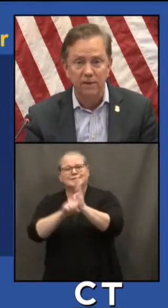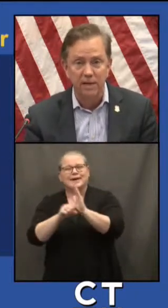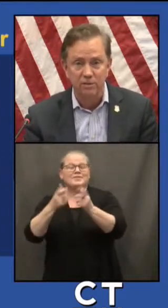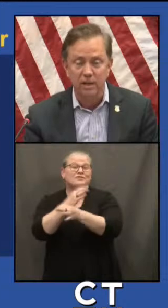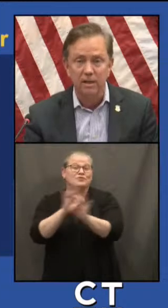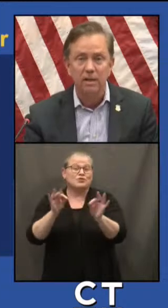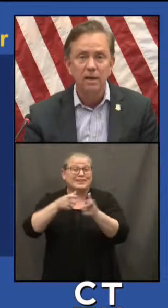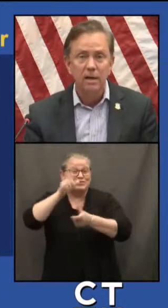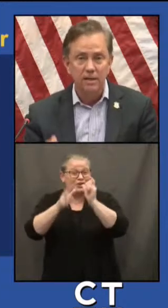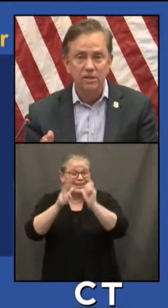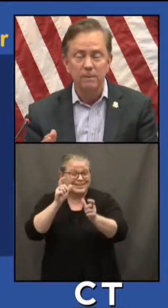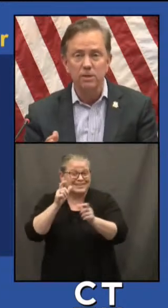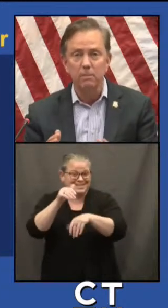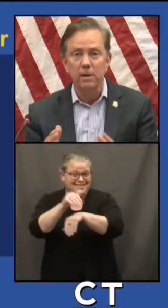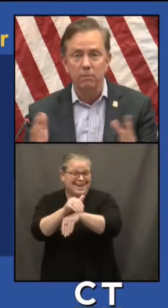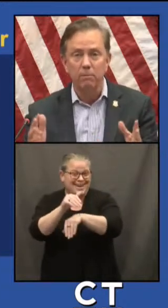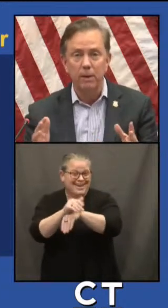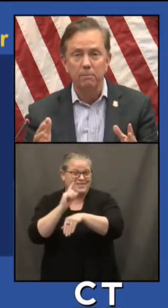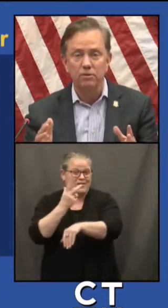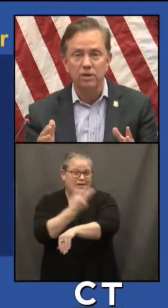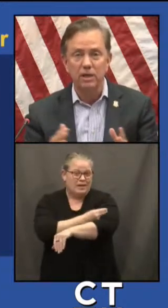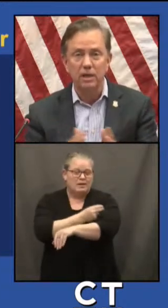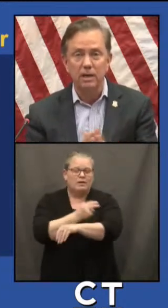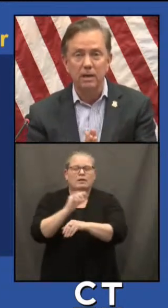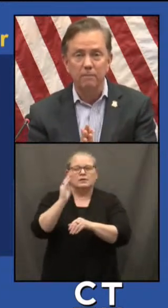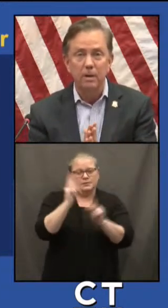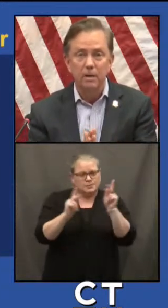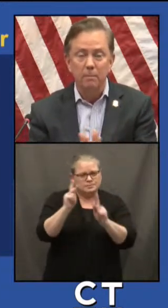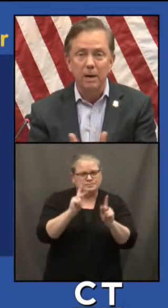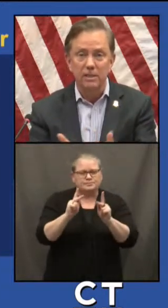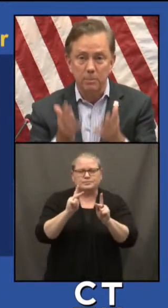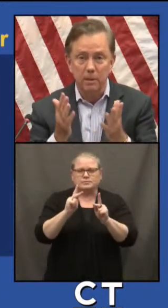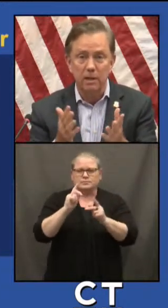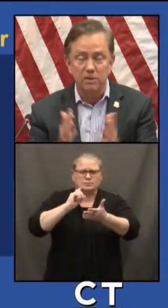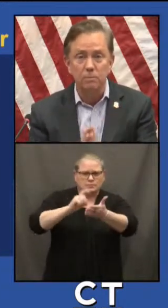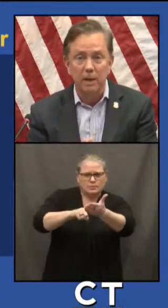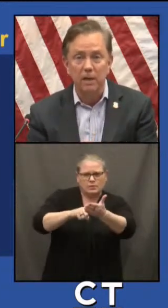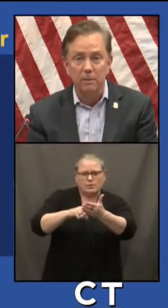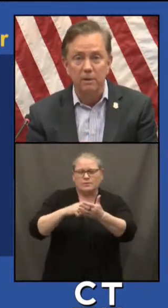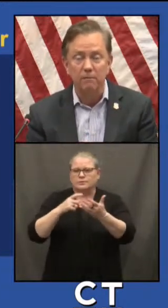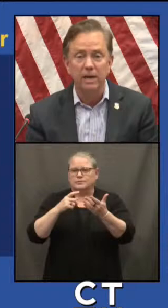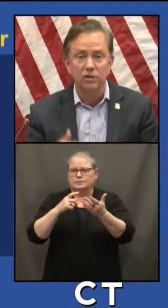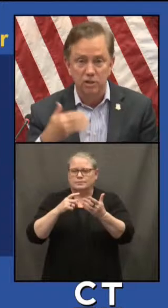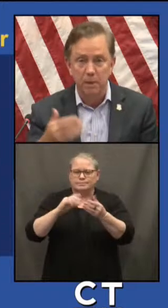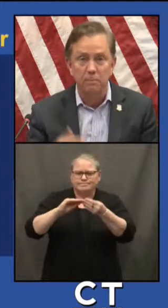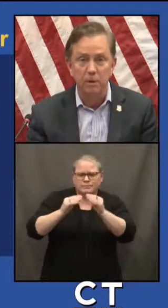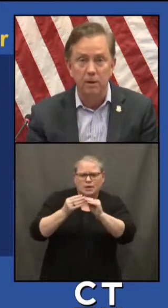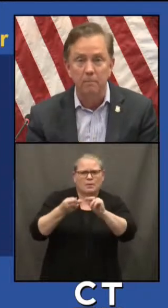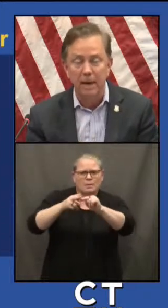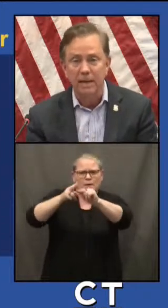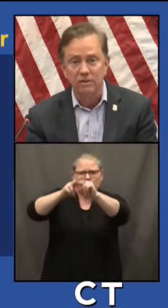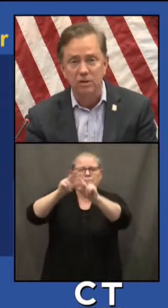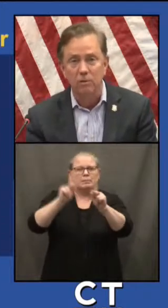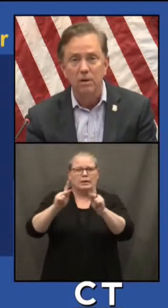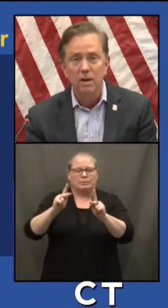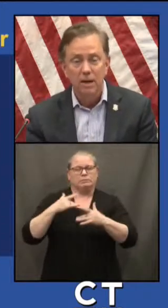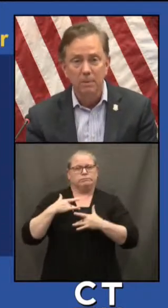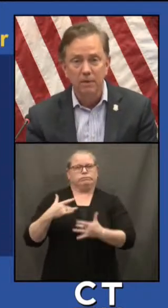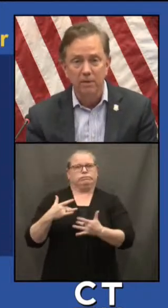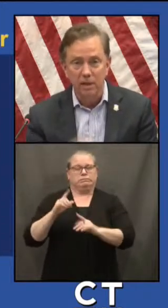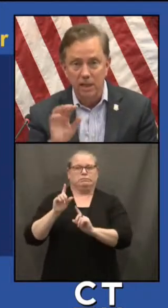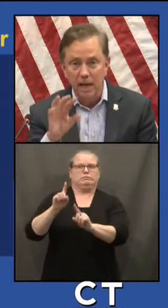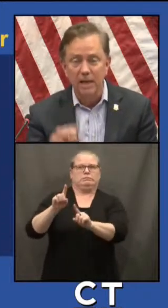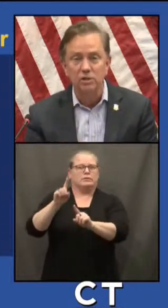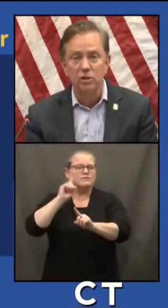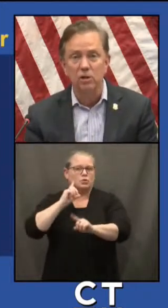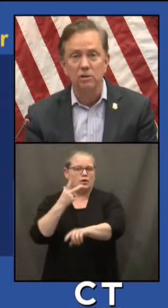got vaccinated. It seems to be when people see the possibility of a spike up in infections, people come back. So I'm giving you